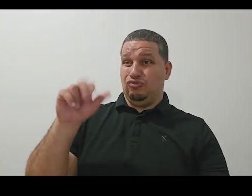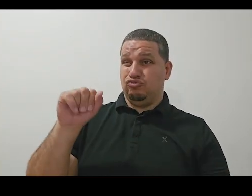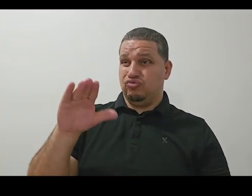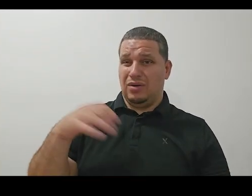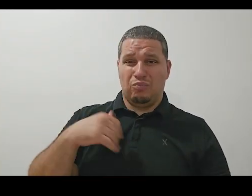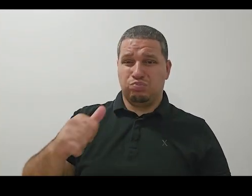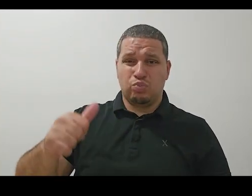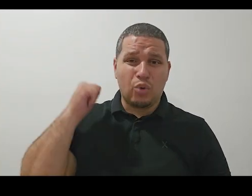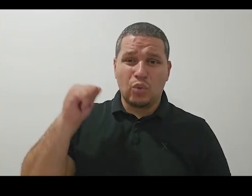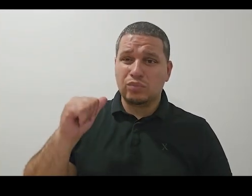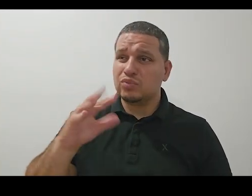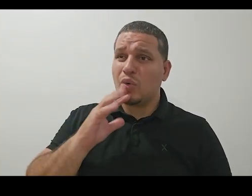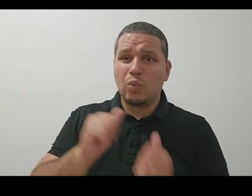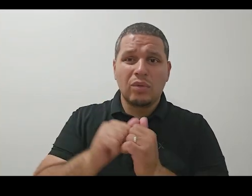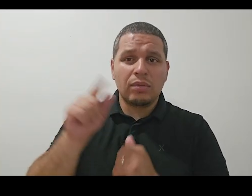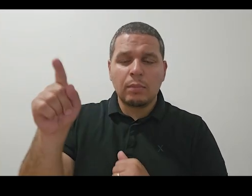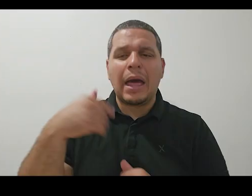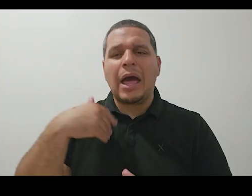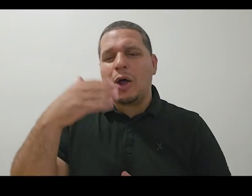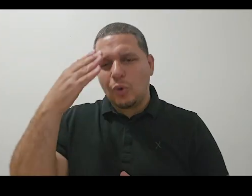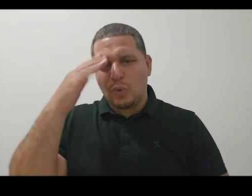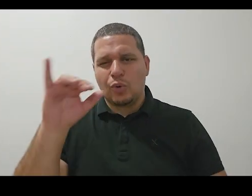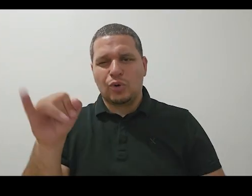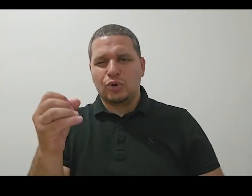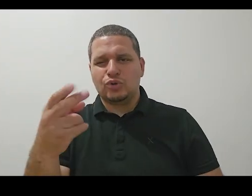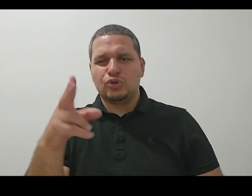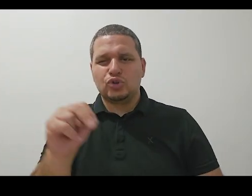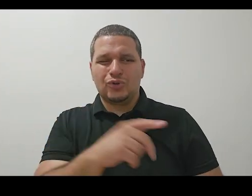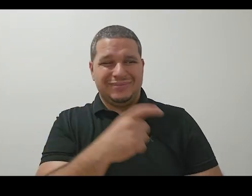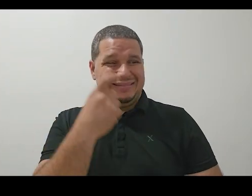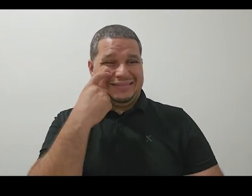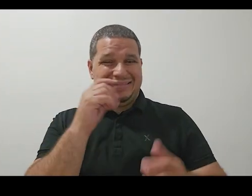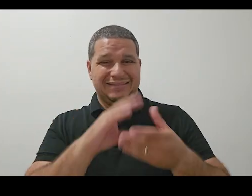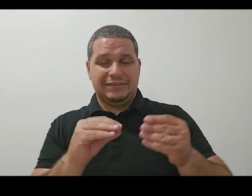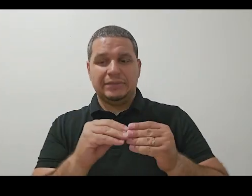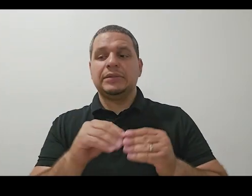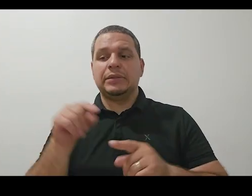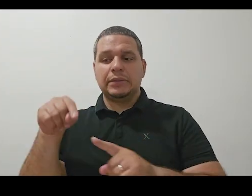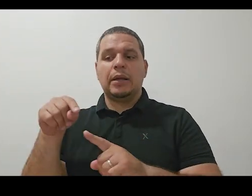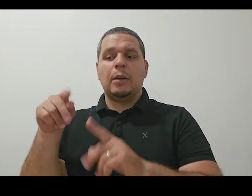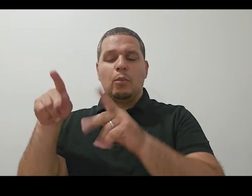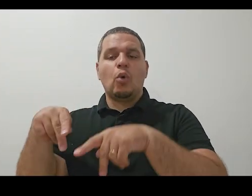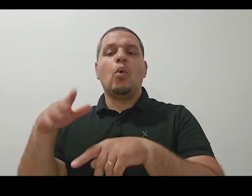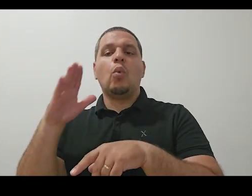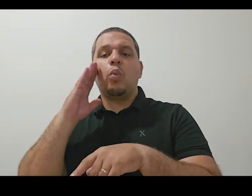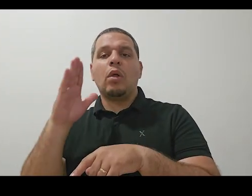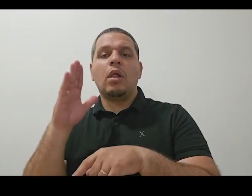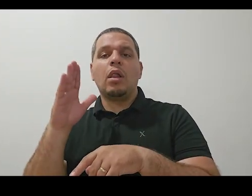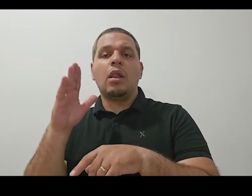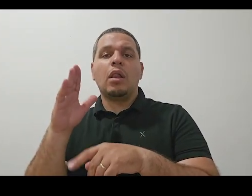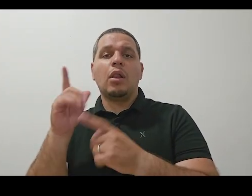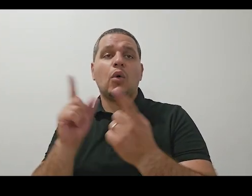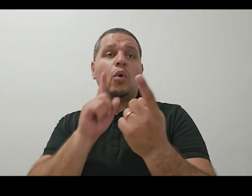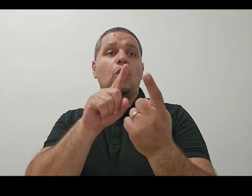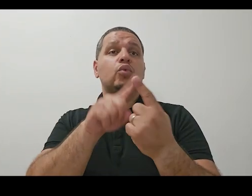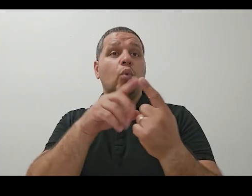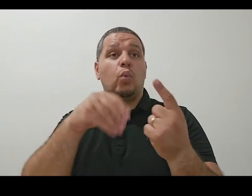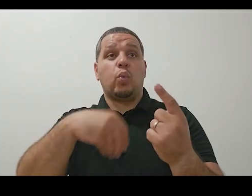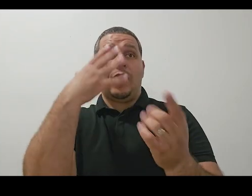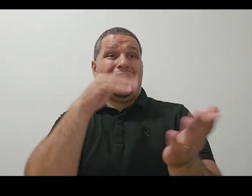that John spoke about how some people will go to someone who they'll go to a white